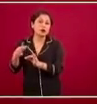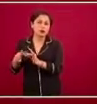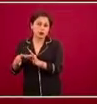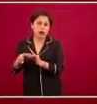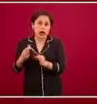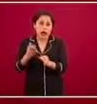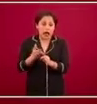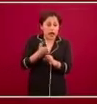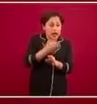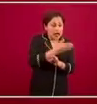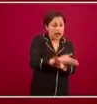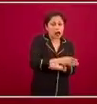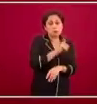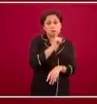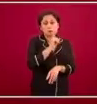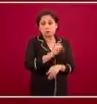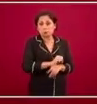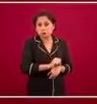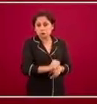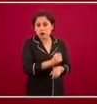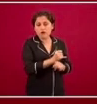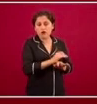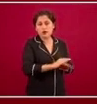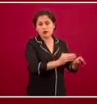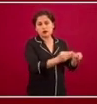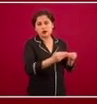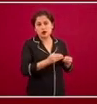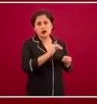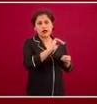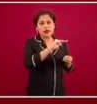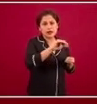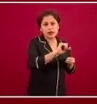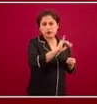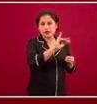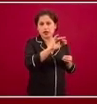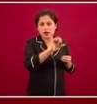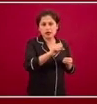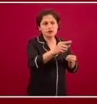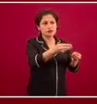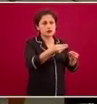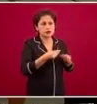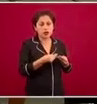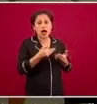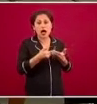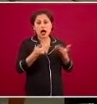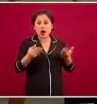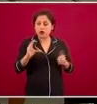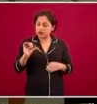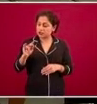system and the other, from one platform to the other, this information is currently still being